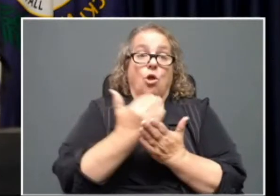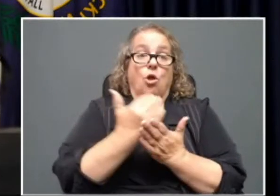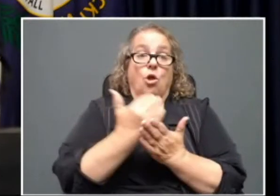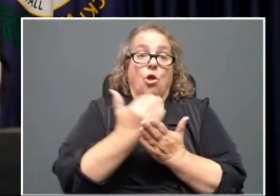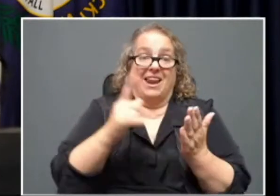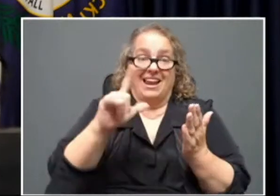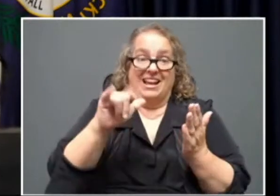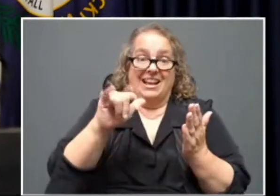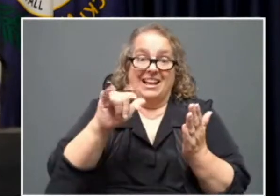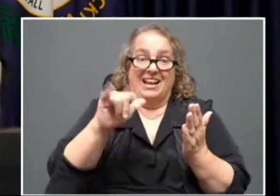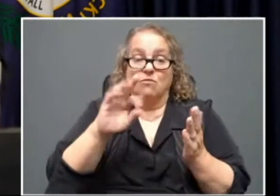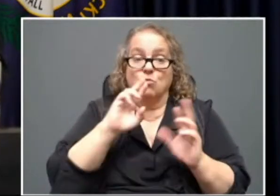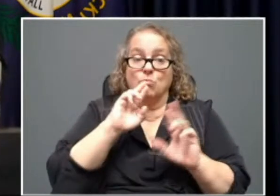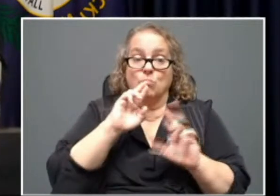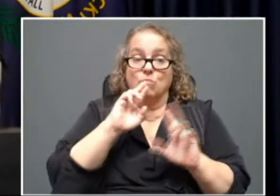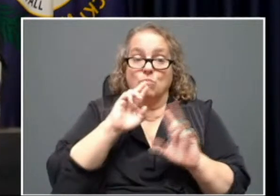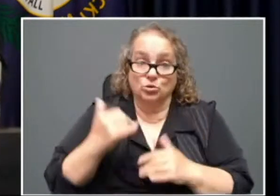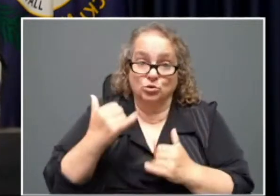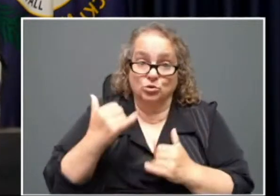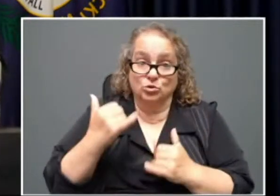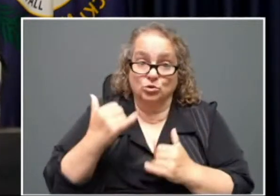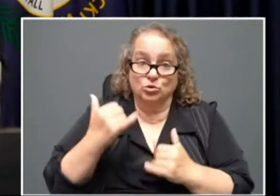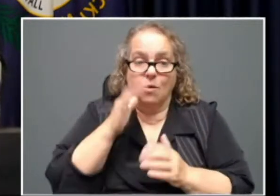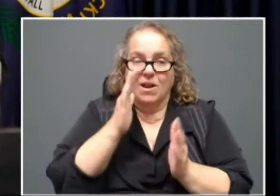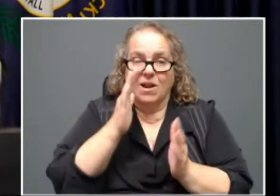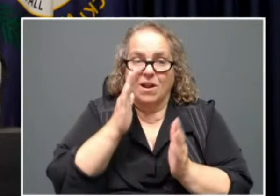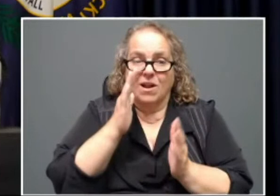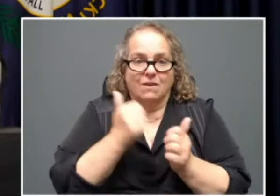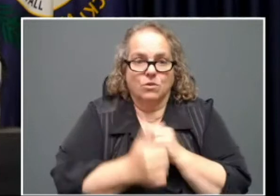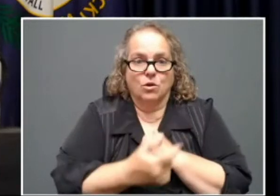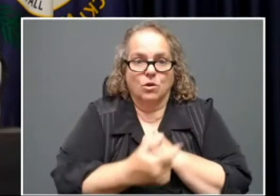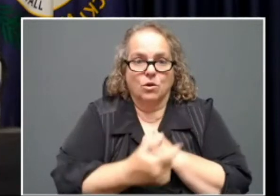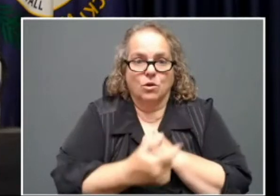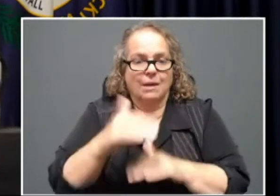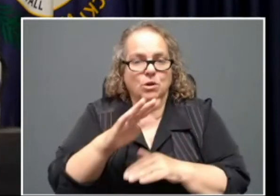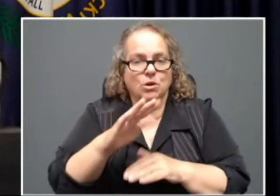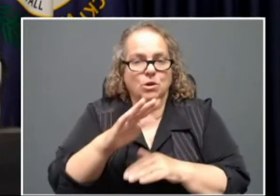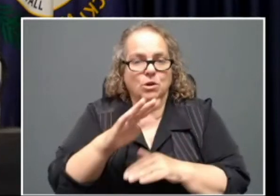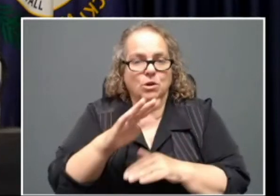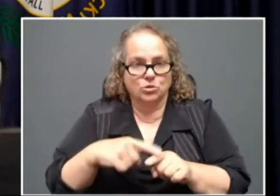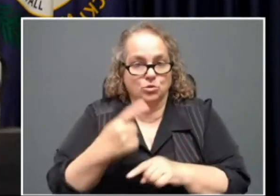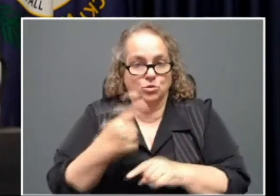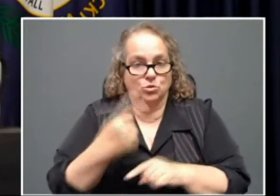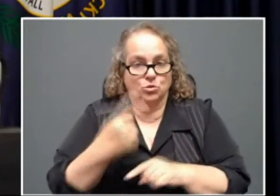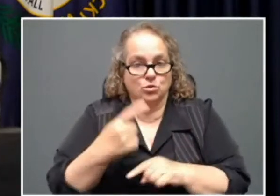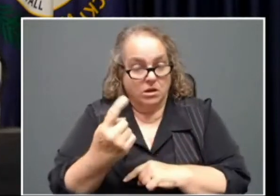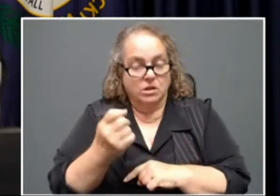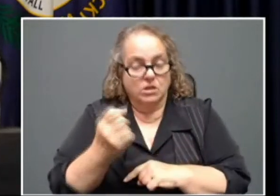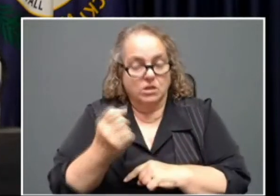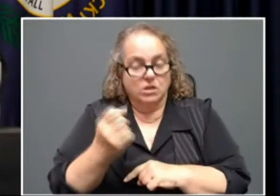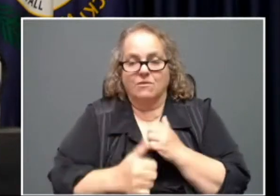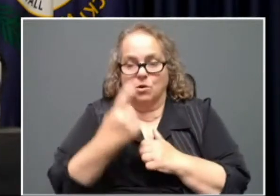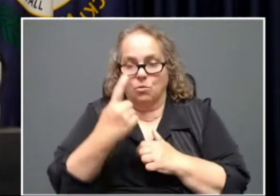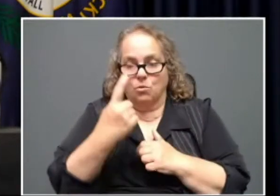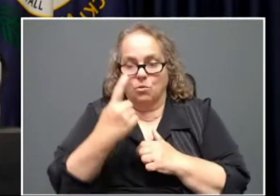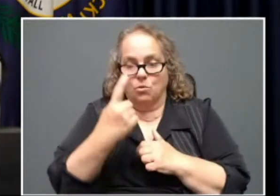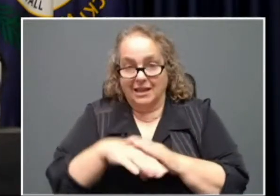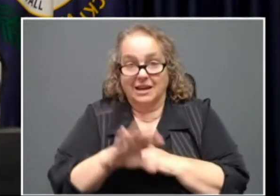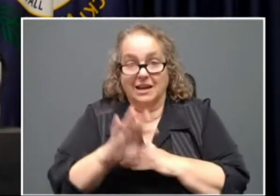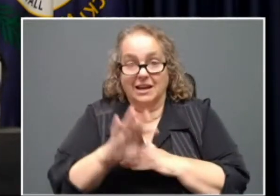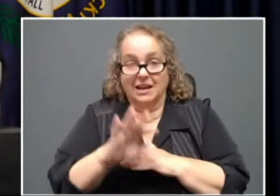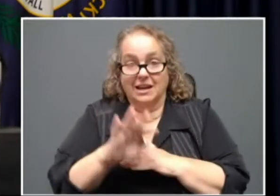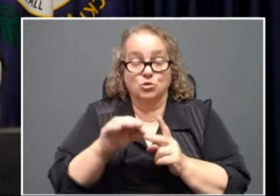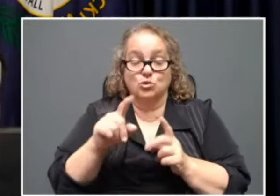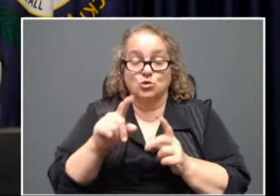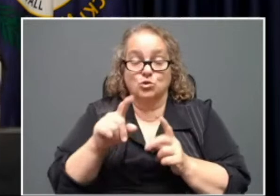today, so I'm going to ask everybody to limit their questions to 1 so that everybody can get in. If you choose to ask more than 1